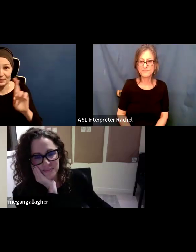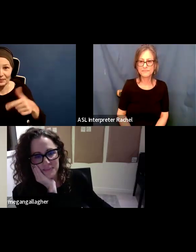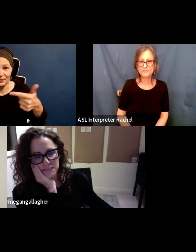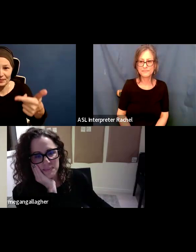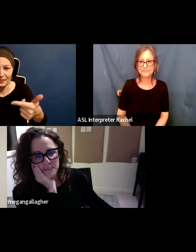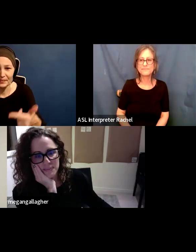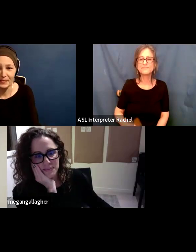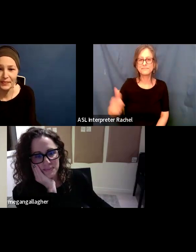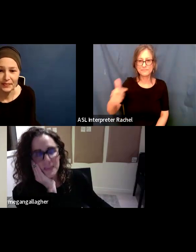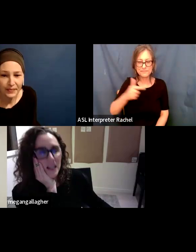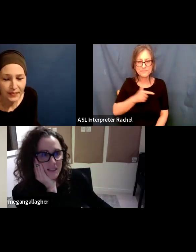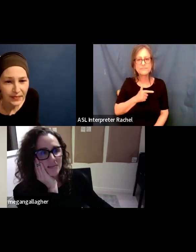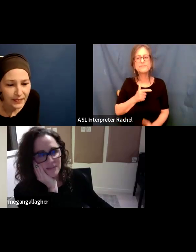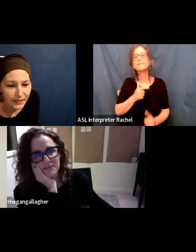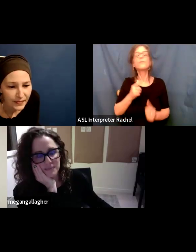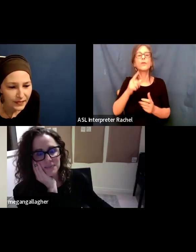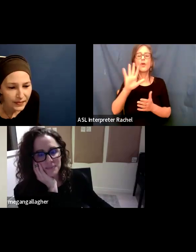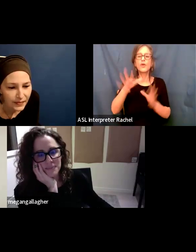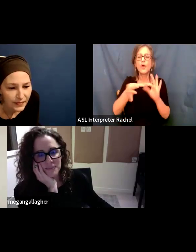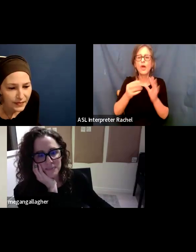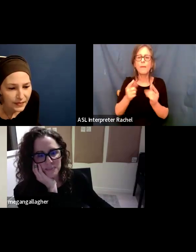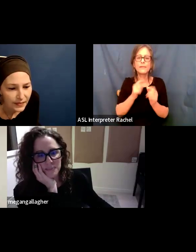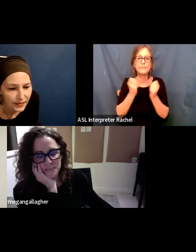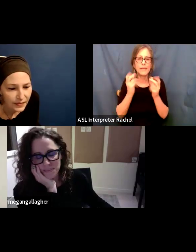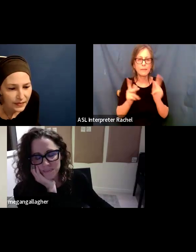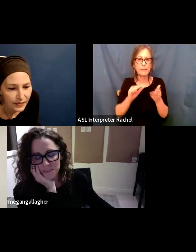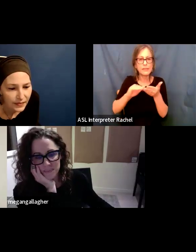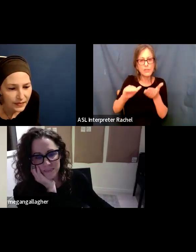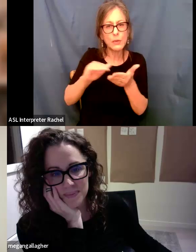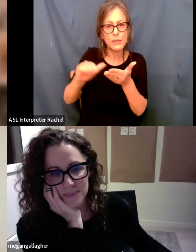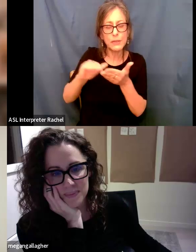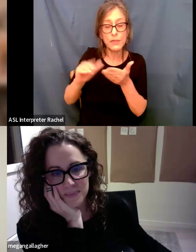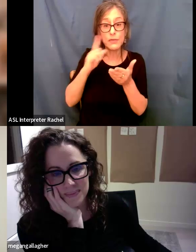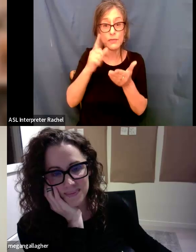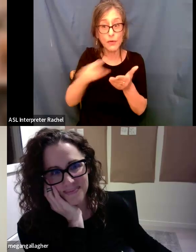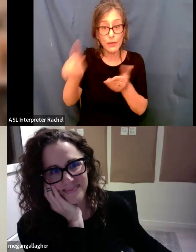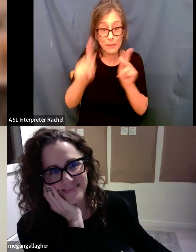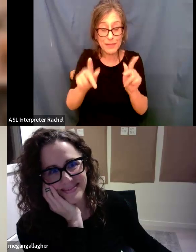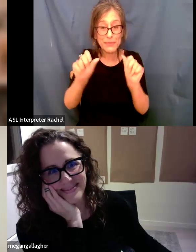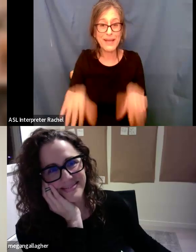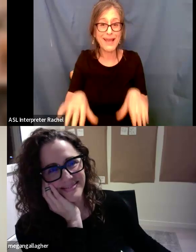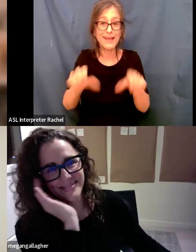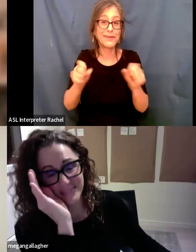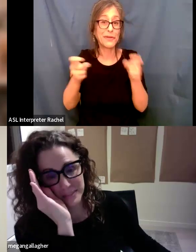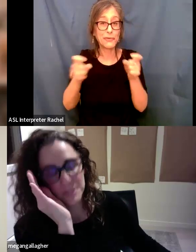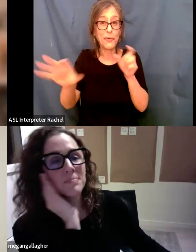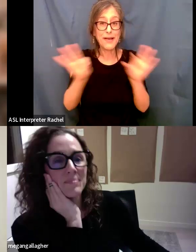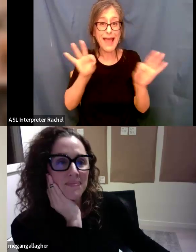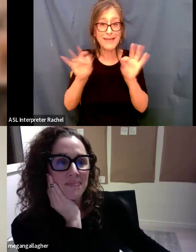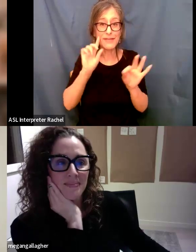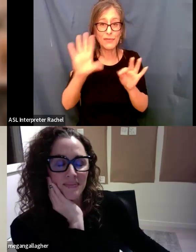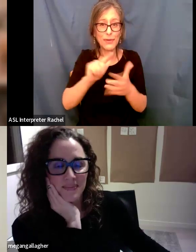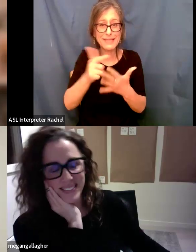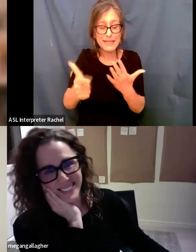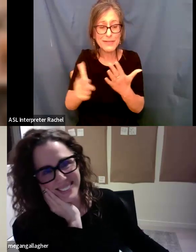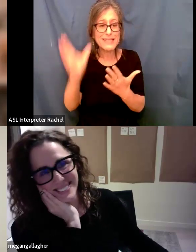the excuses that people give. So I hope for all of you who are in control of casting future series, you'll